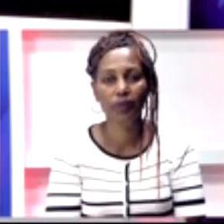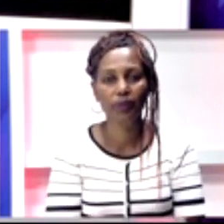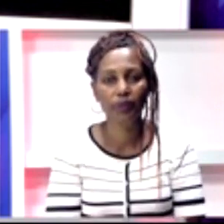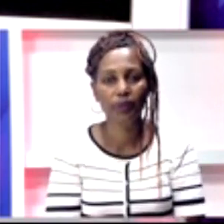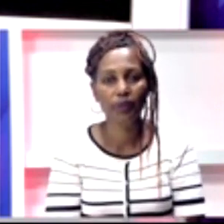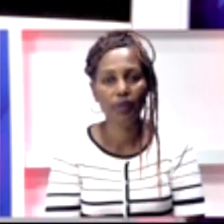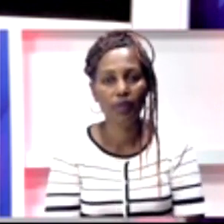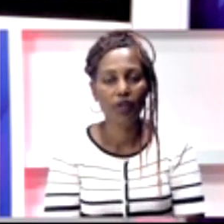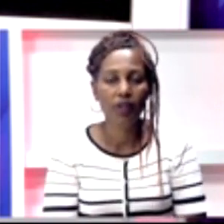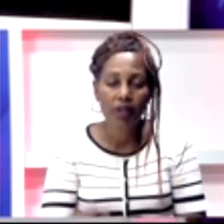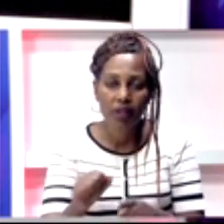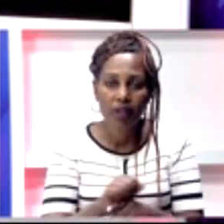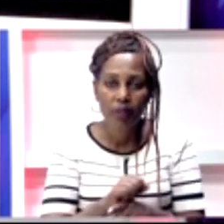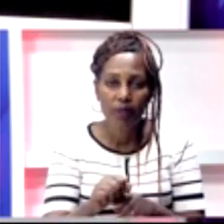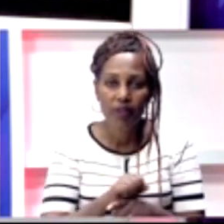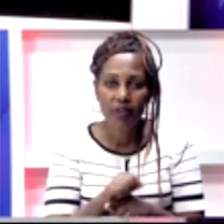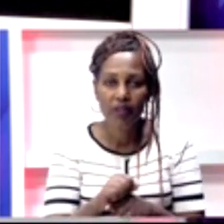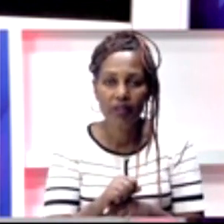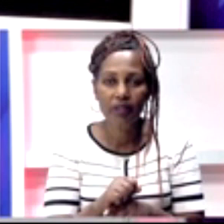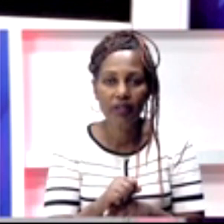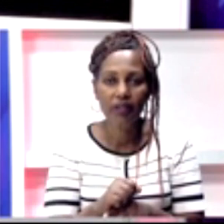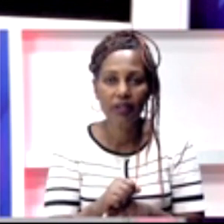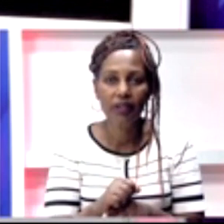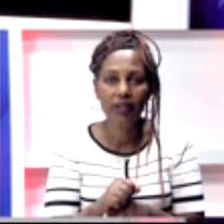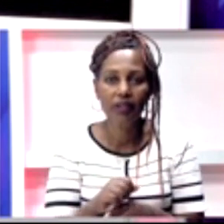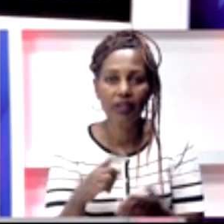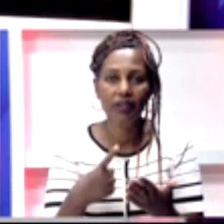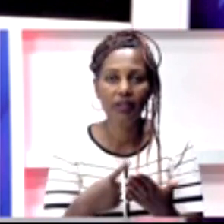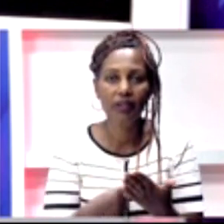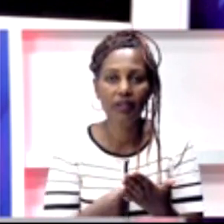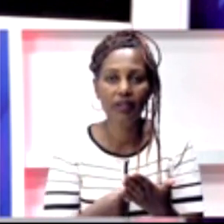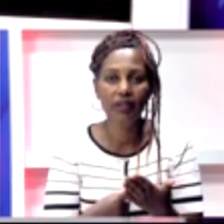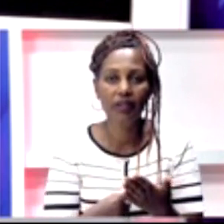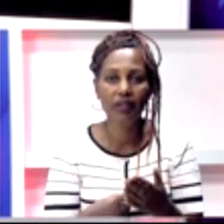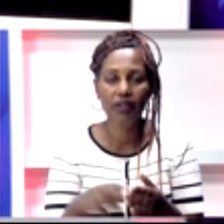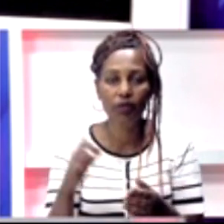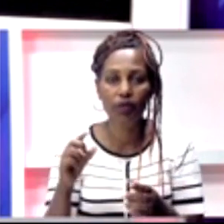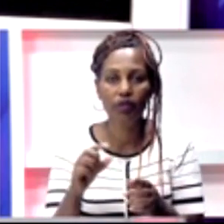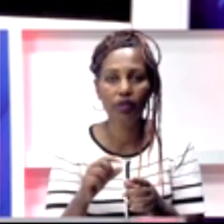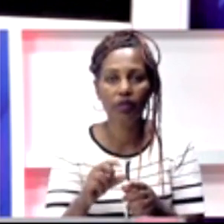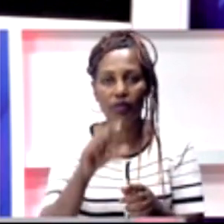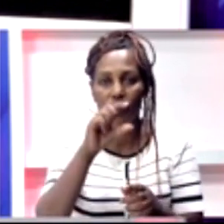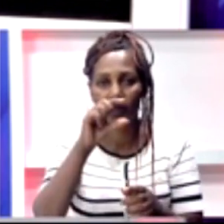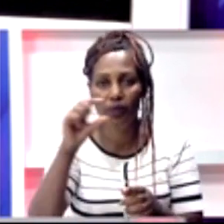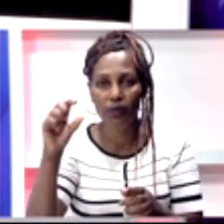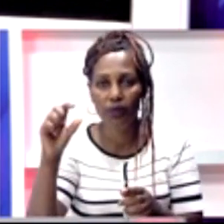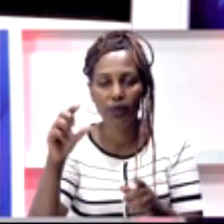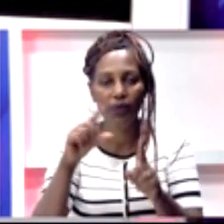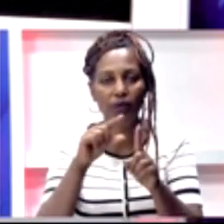Let's practice using these phrases, these